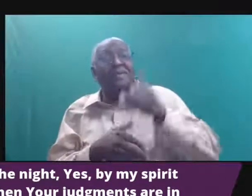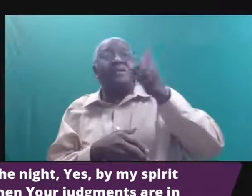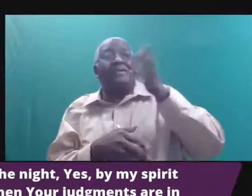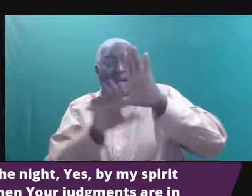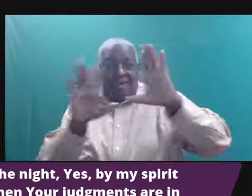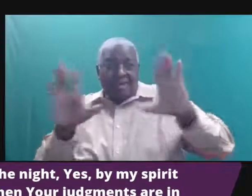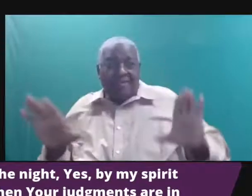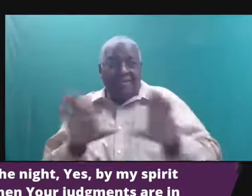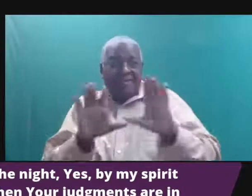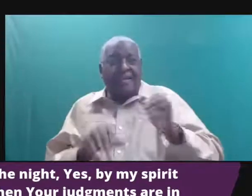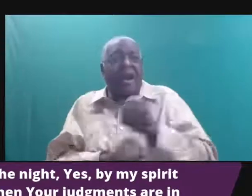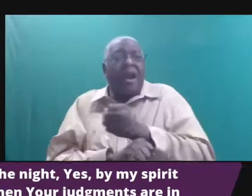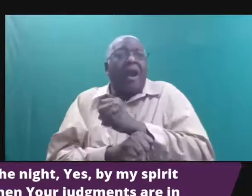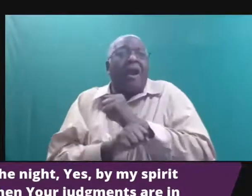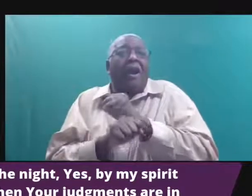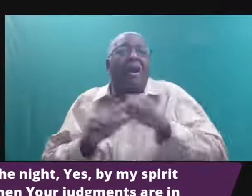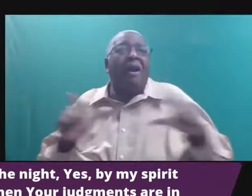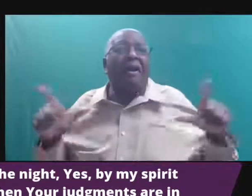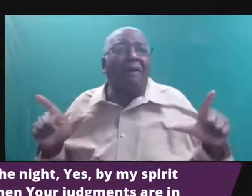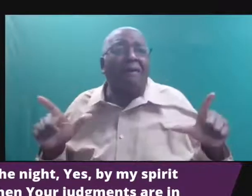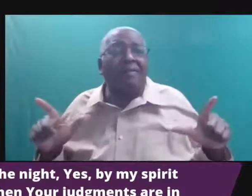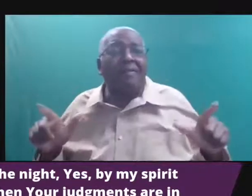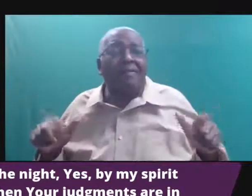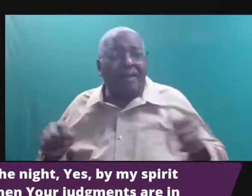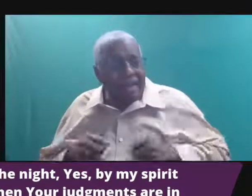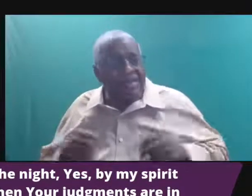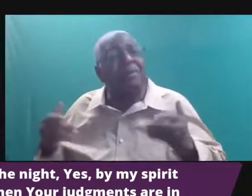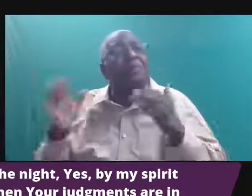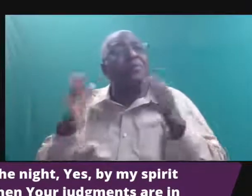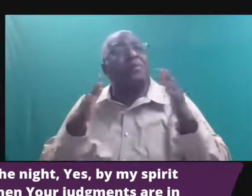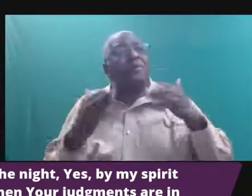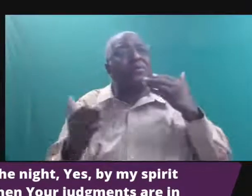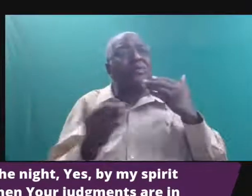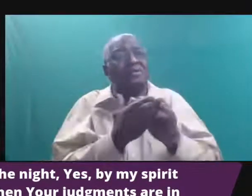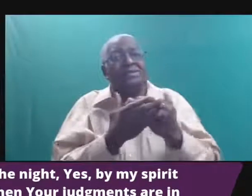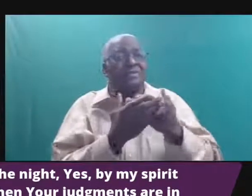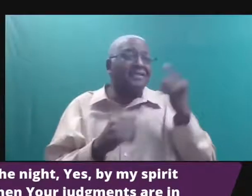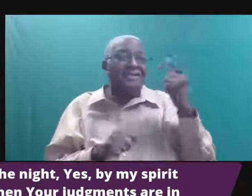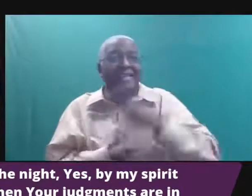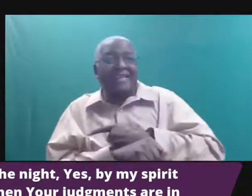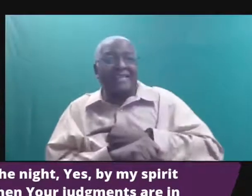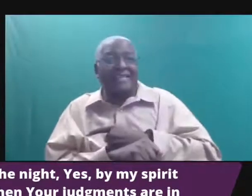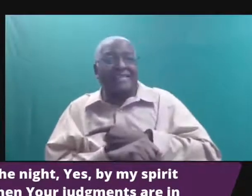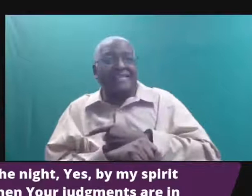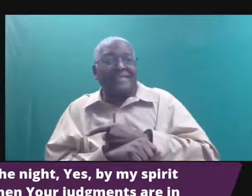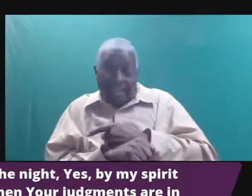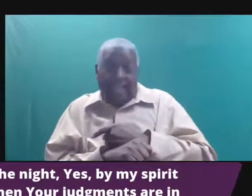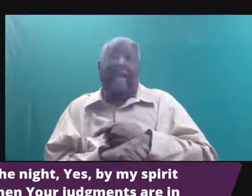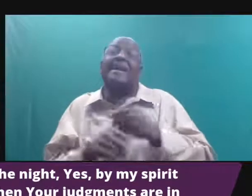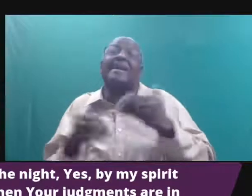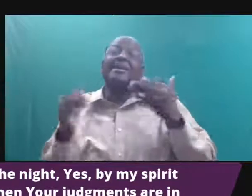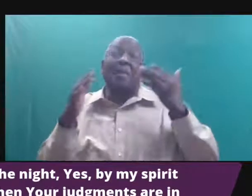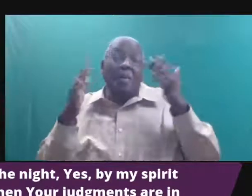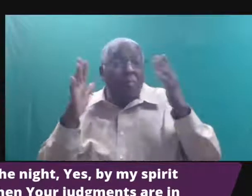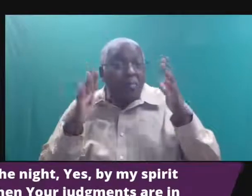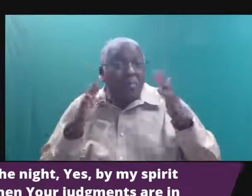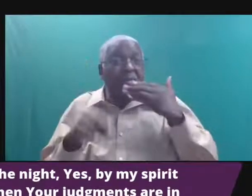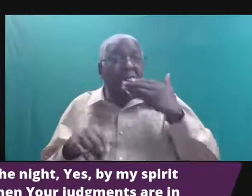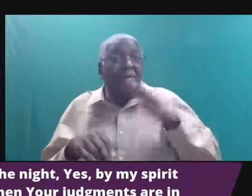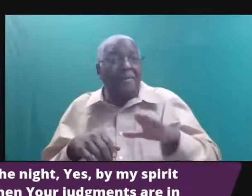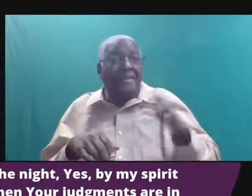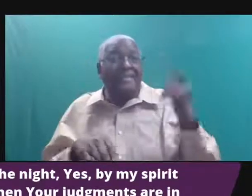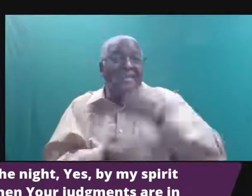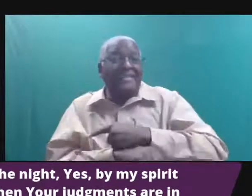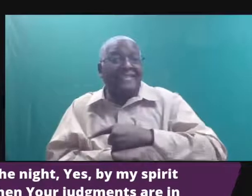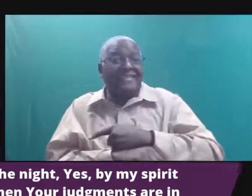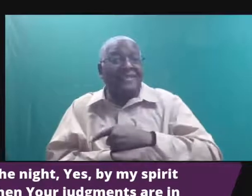can praise him for the good days, and I can praise him for the bad days because I've had some good days. Oh, man, I need you to hear what I